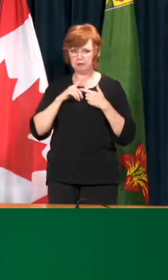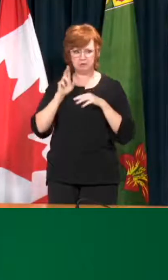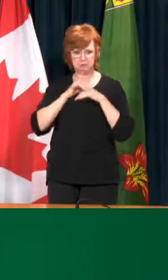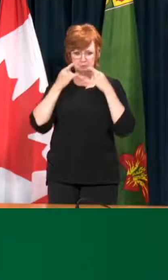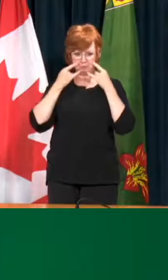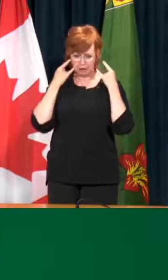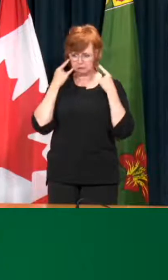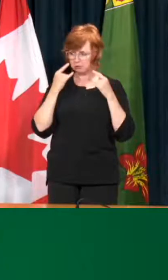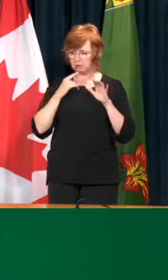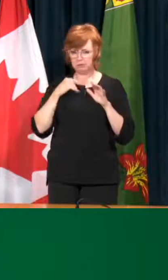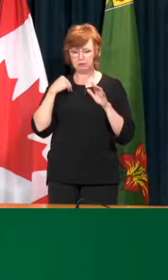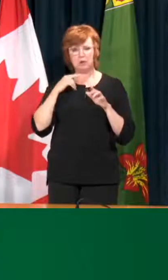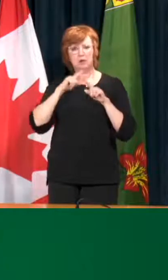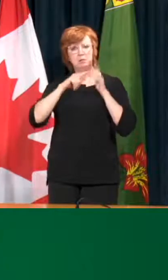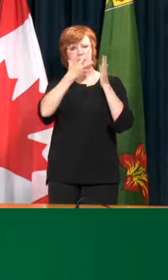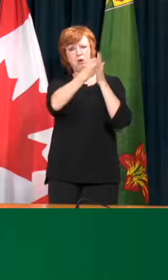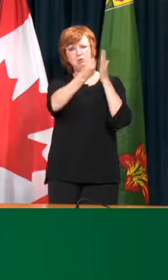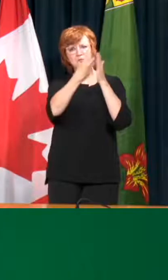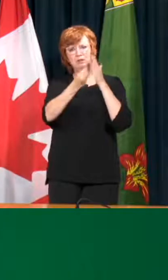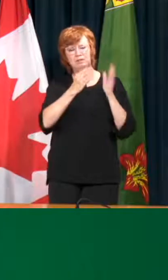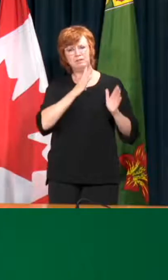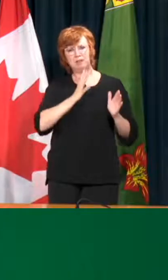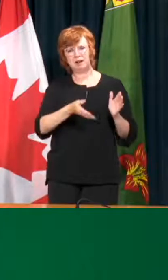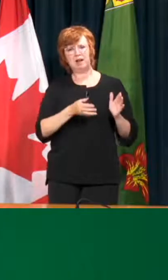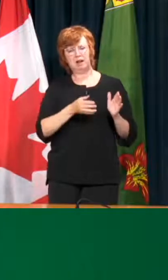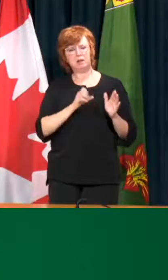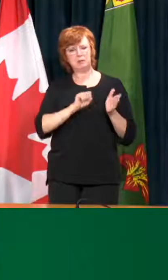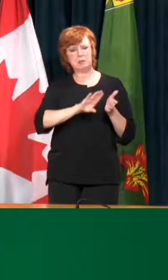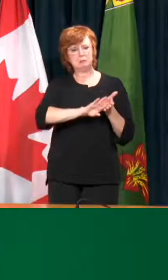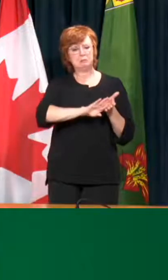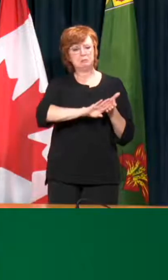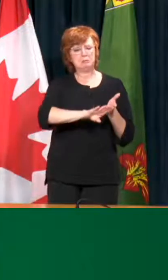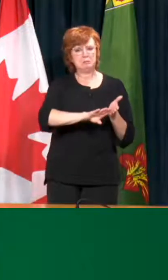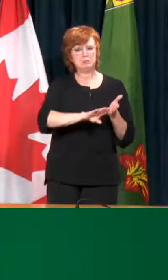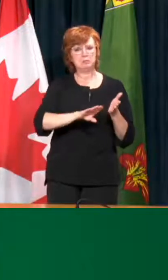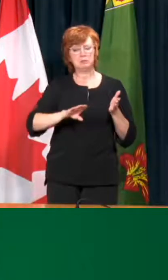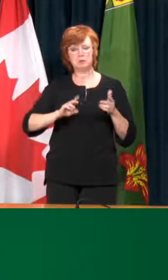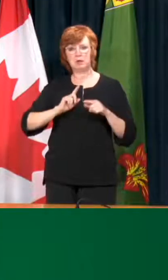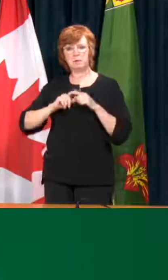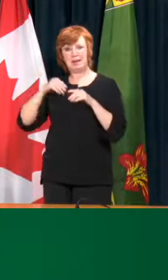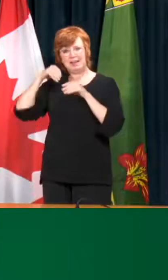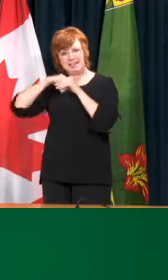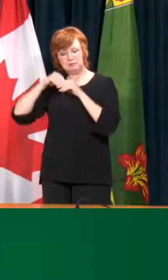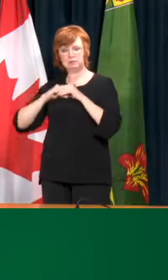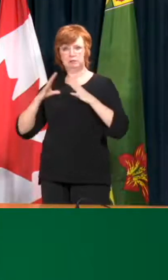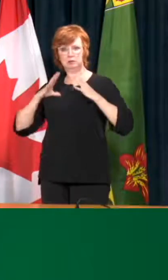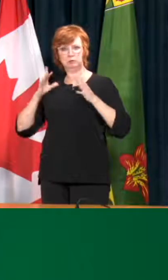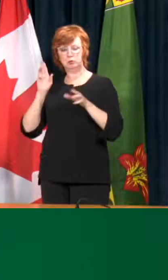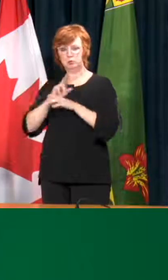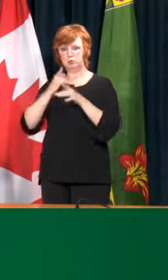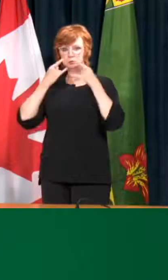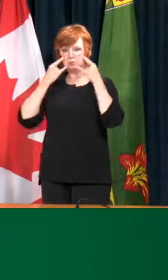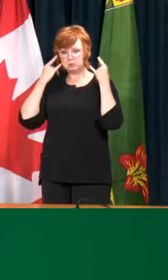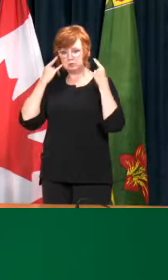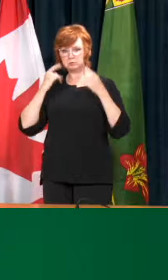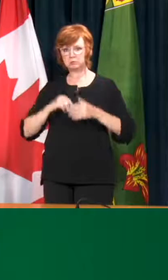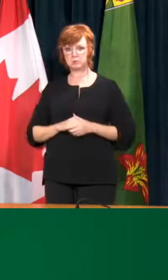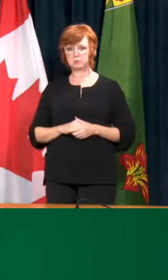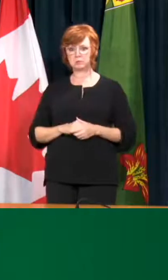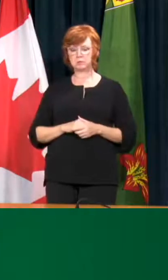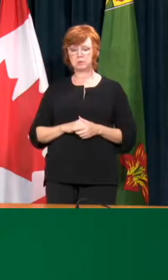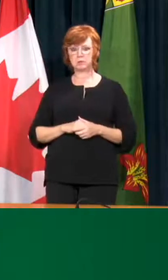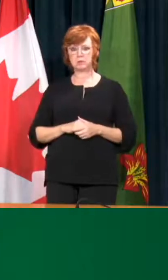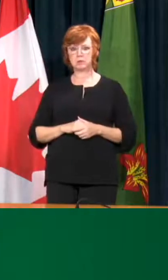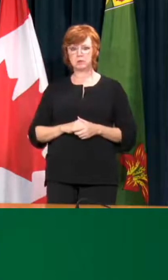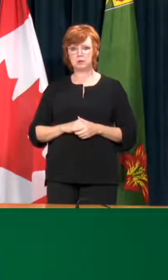certainly in indoor spaces where you can't maintain the 2-meter separation, it's a good thing. And we have to look forward to the future. Summer is